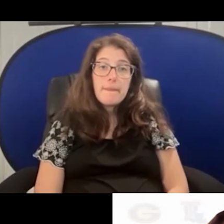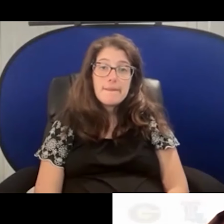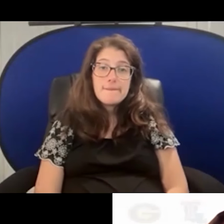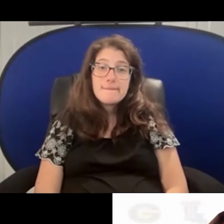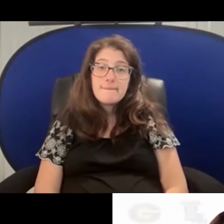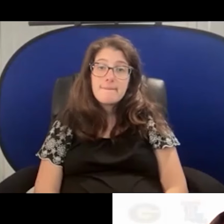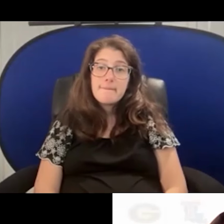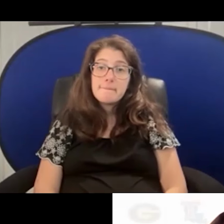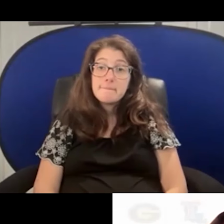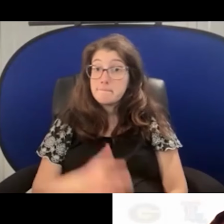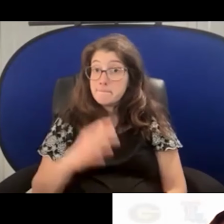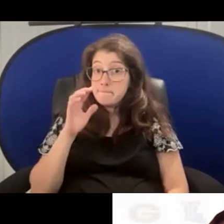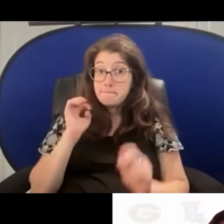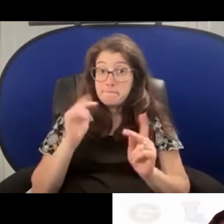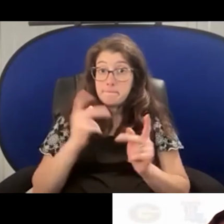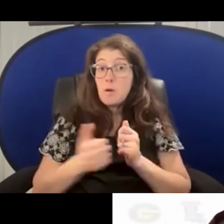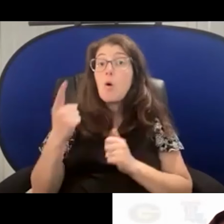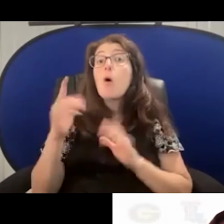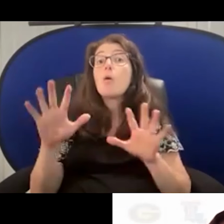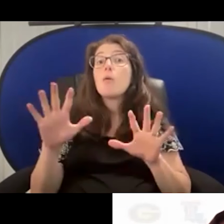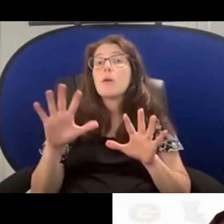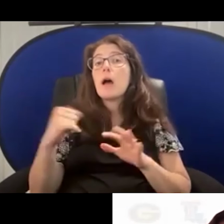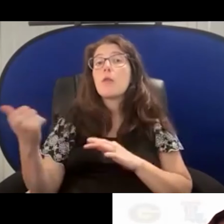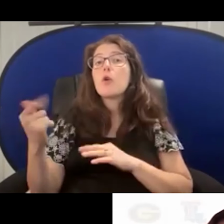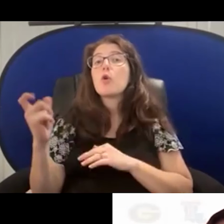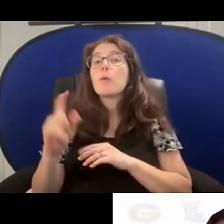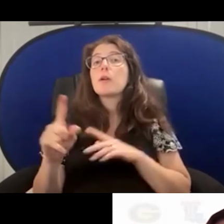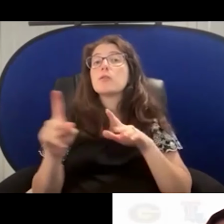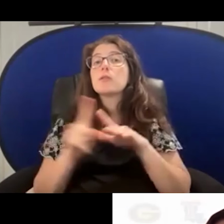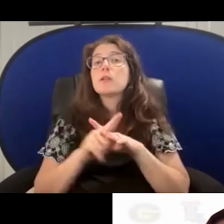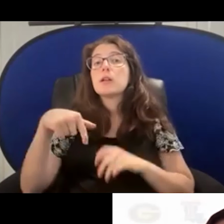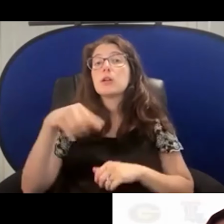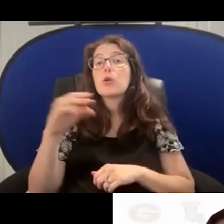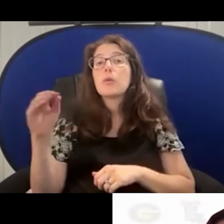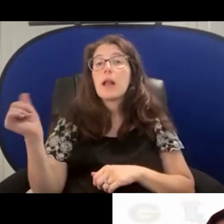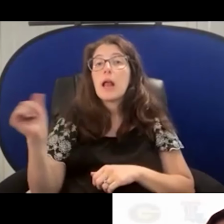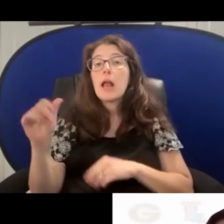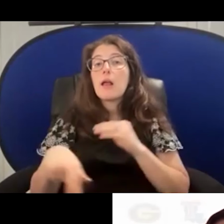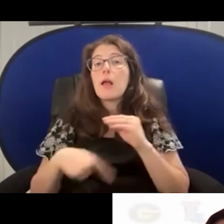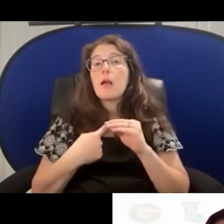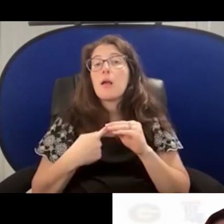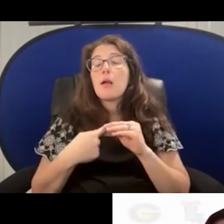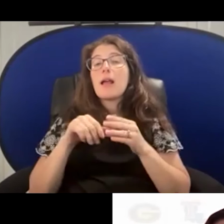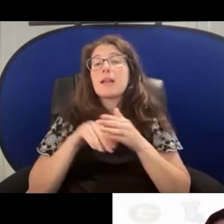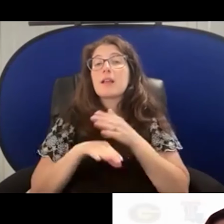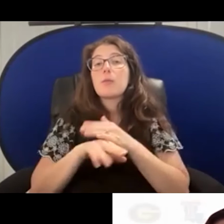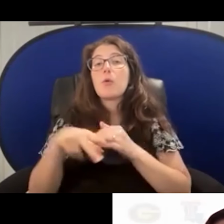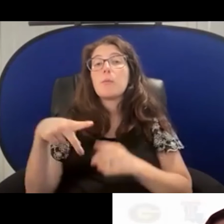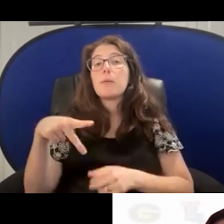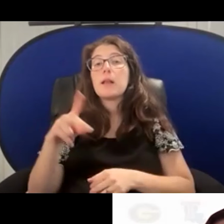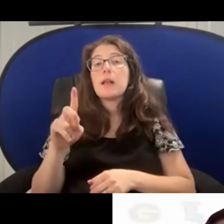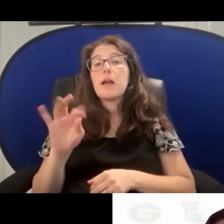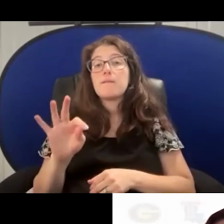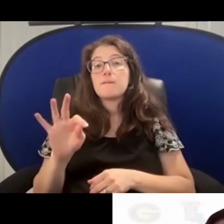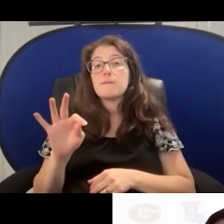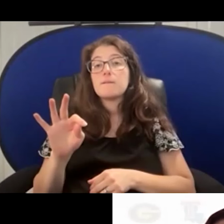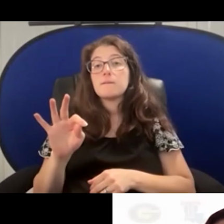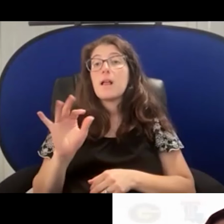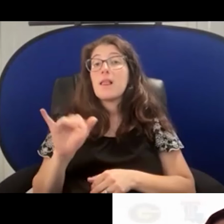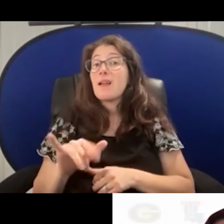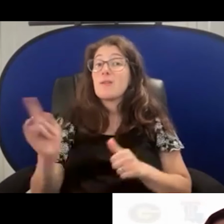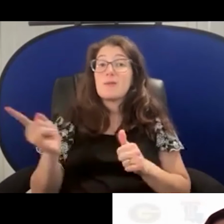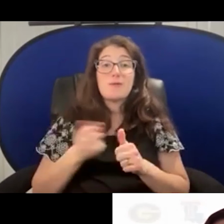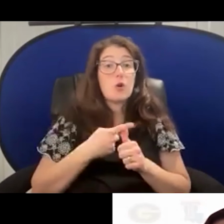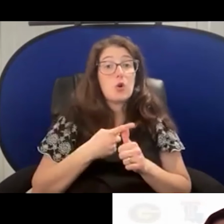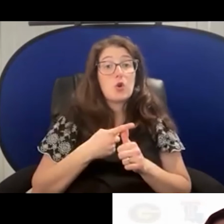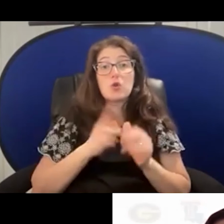All right, everyone. I see a question in Yeah. the Q&A about accessible PDFs. That was the first